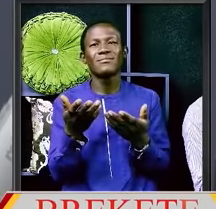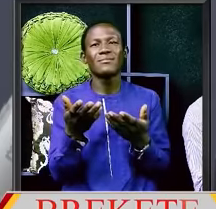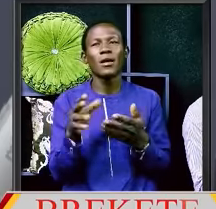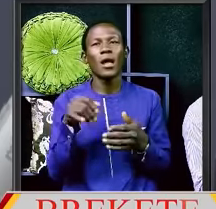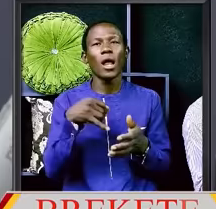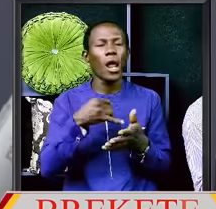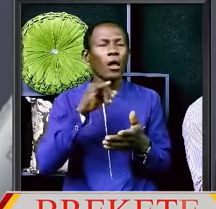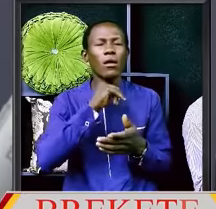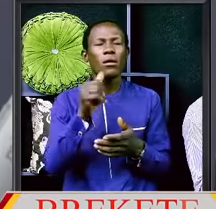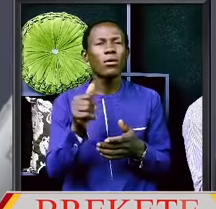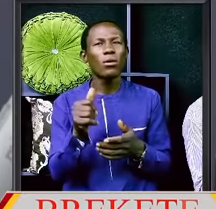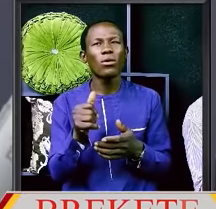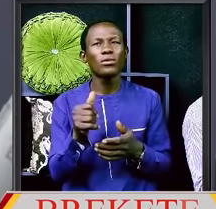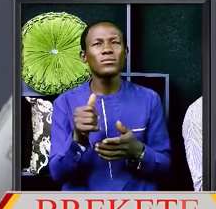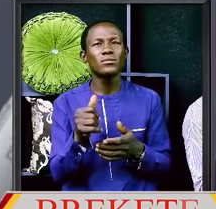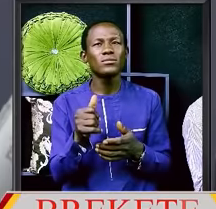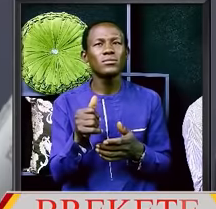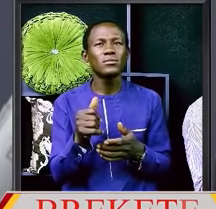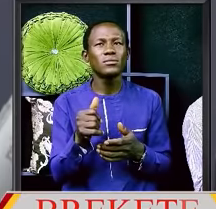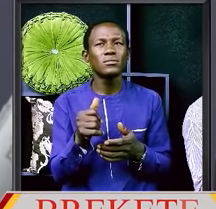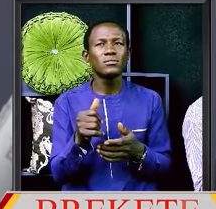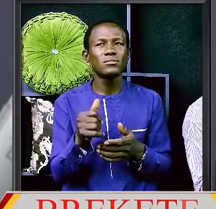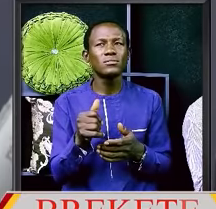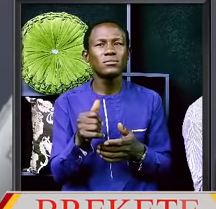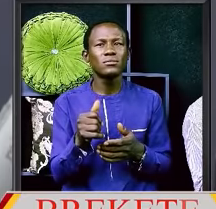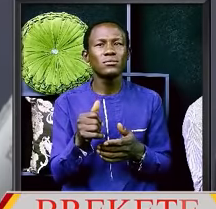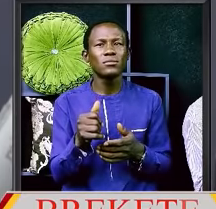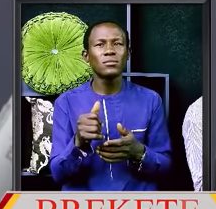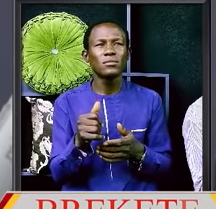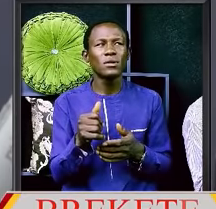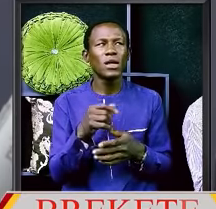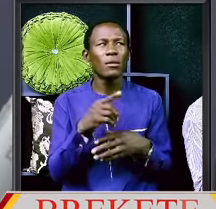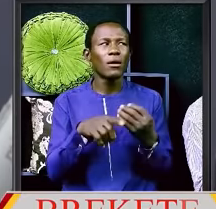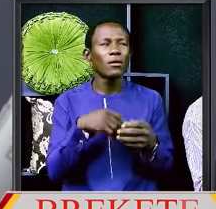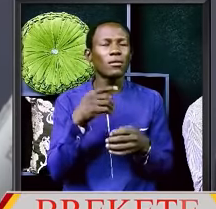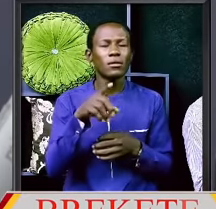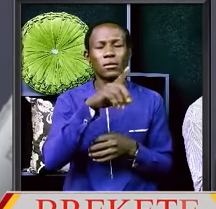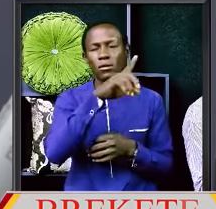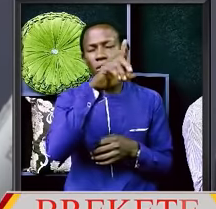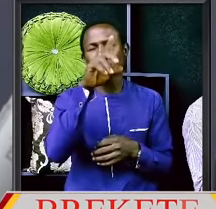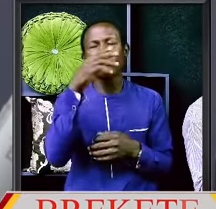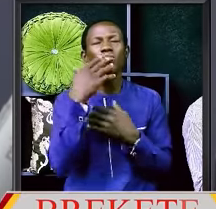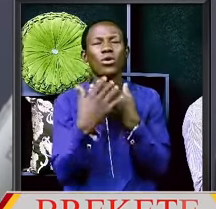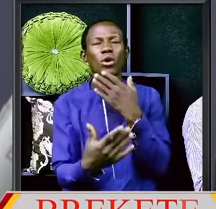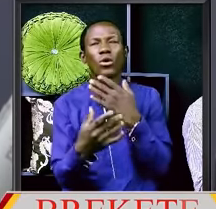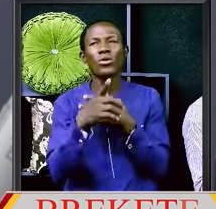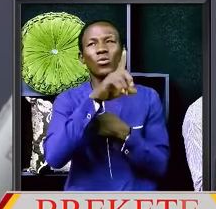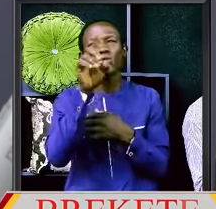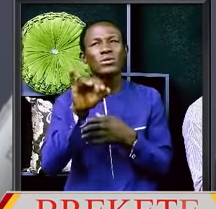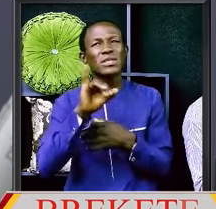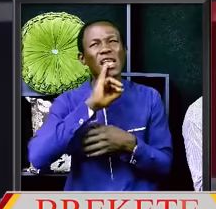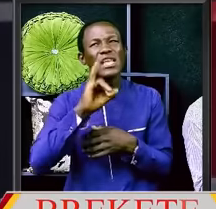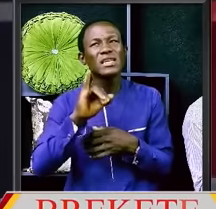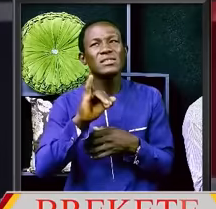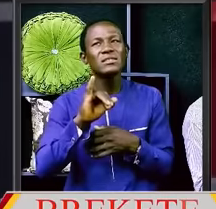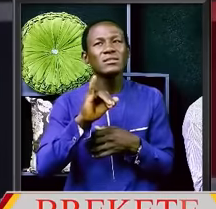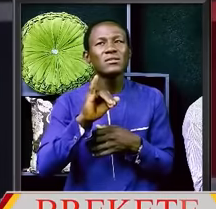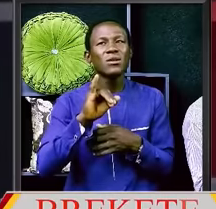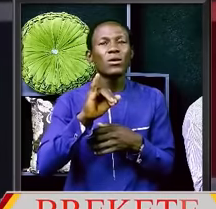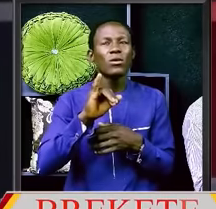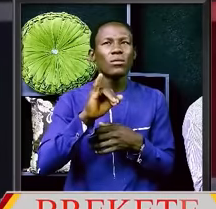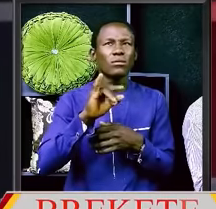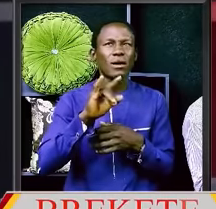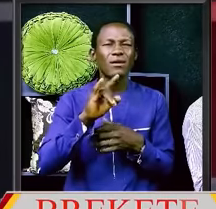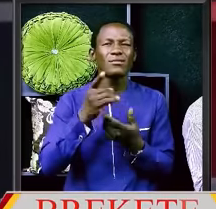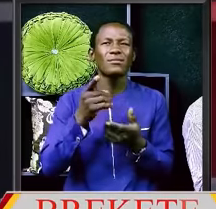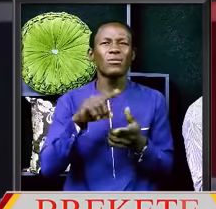is not a drop of blood on Mohbad. The question is, when the blood got on Mohbad,